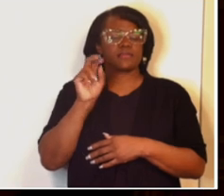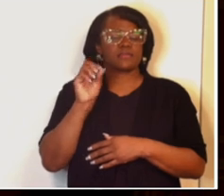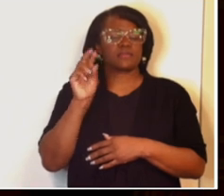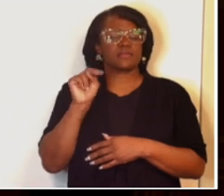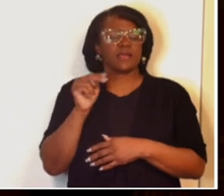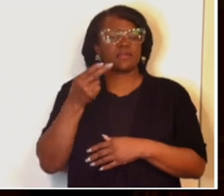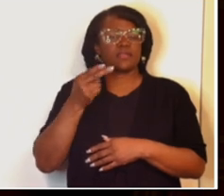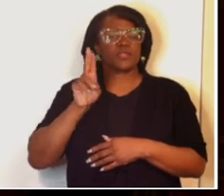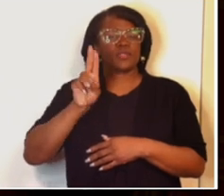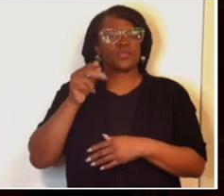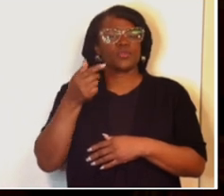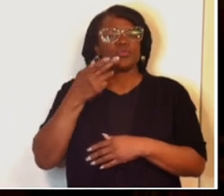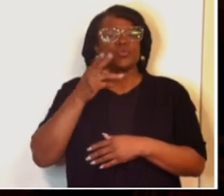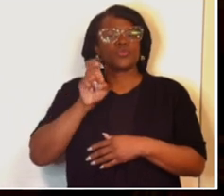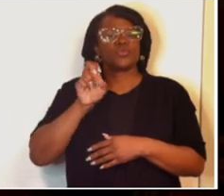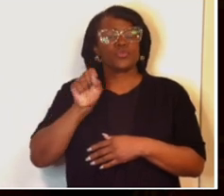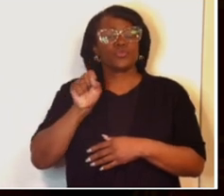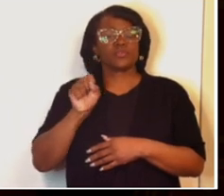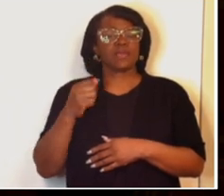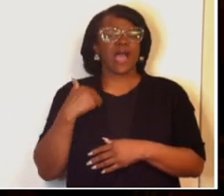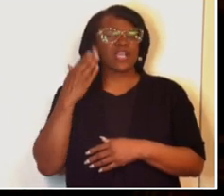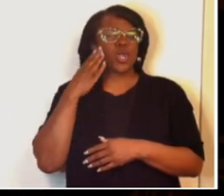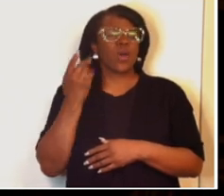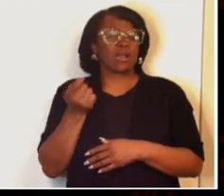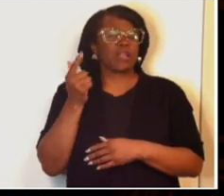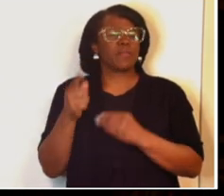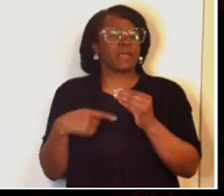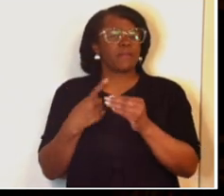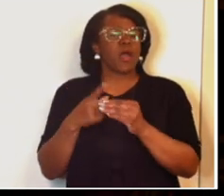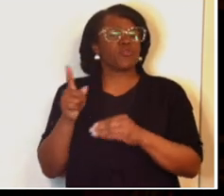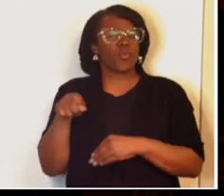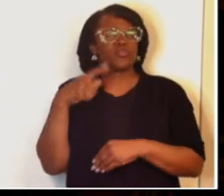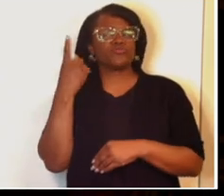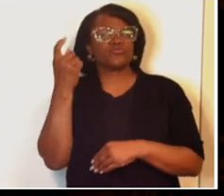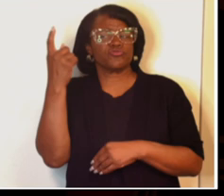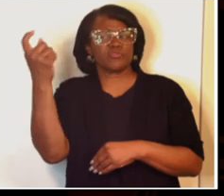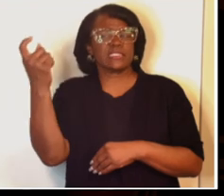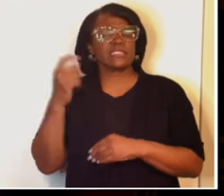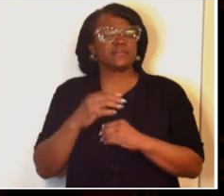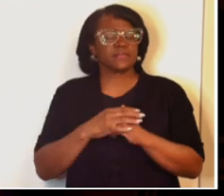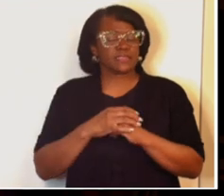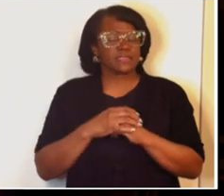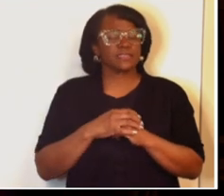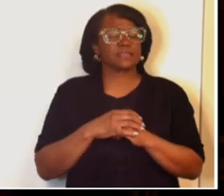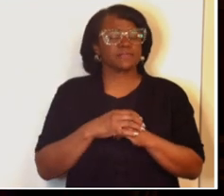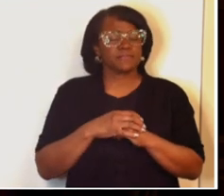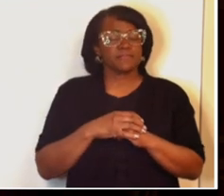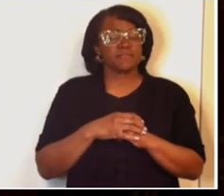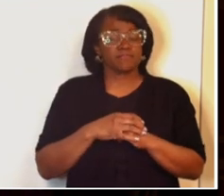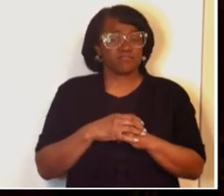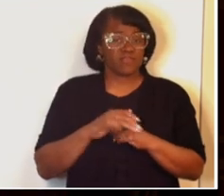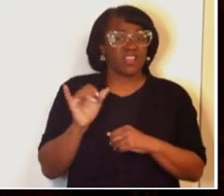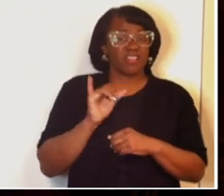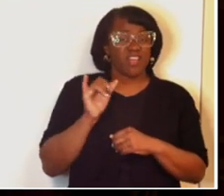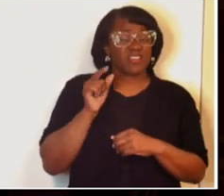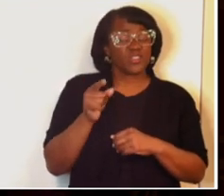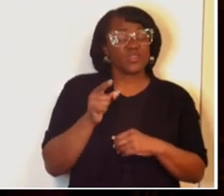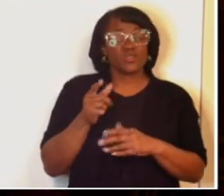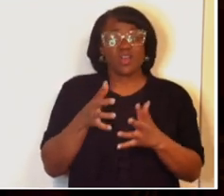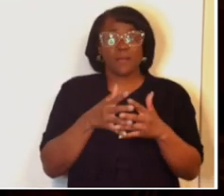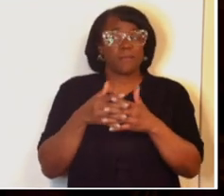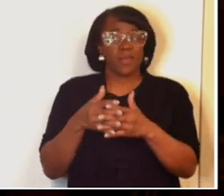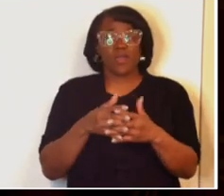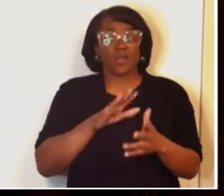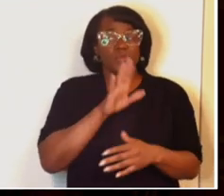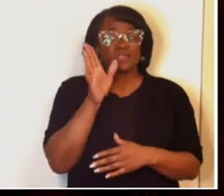deferred and damaged, turning themselves around and around like magic. Because like you, America was never